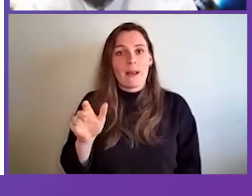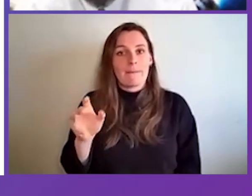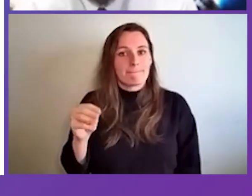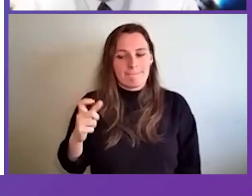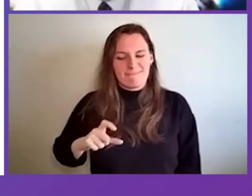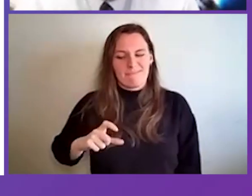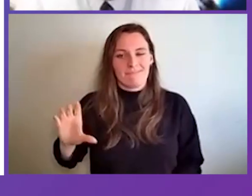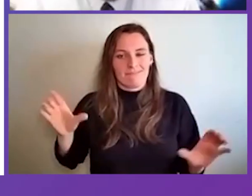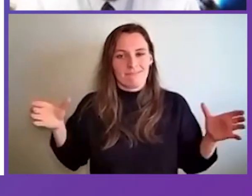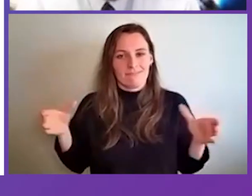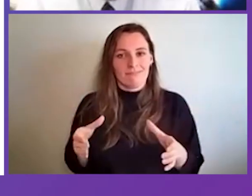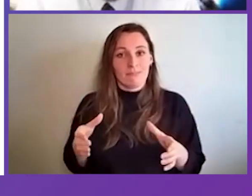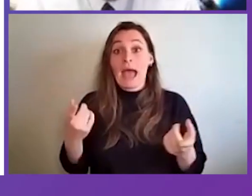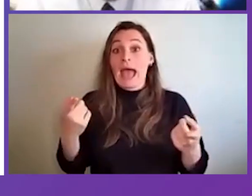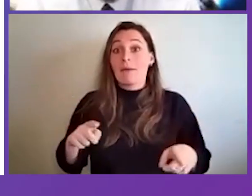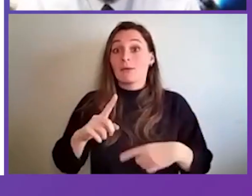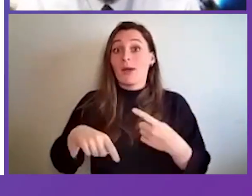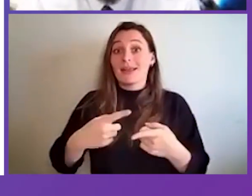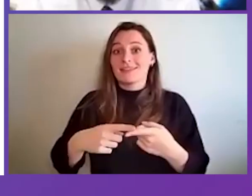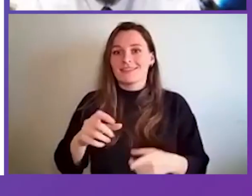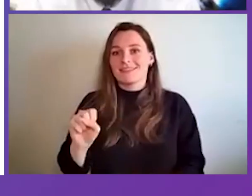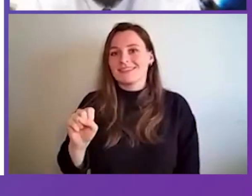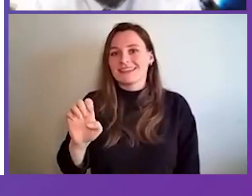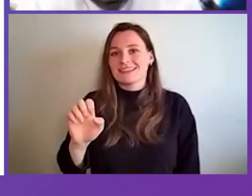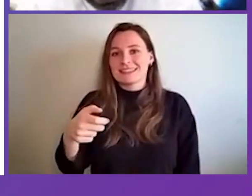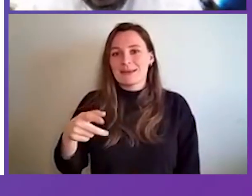year. And you can go to